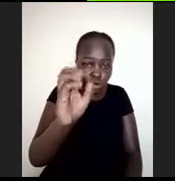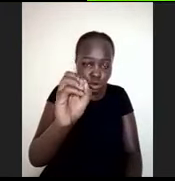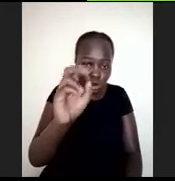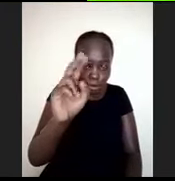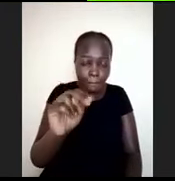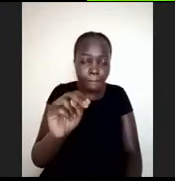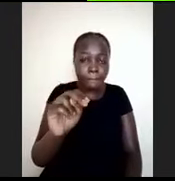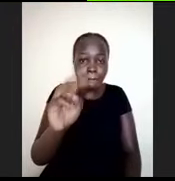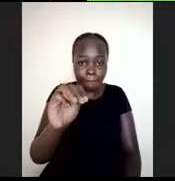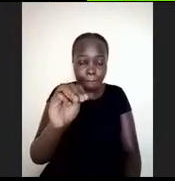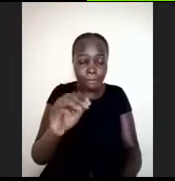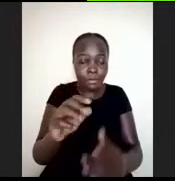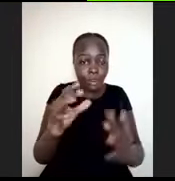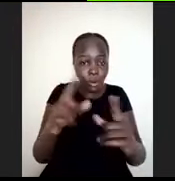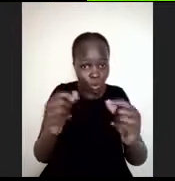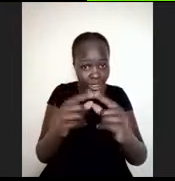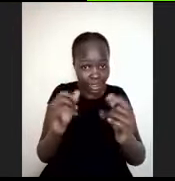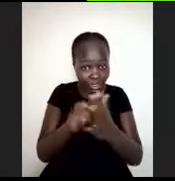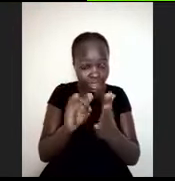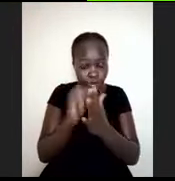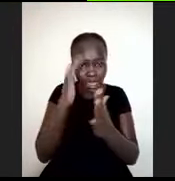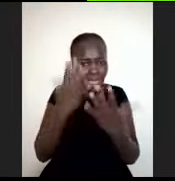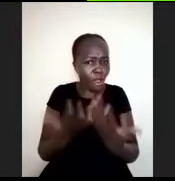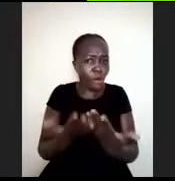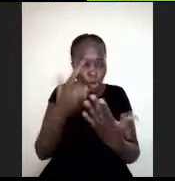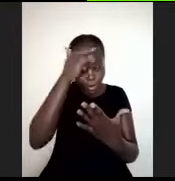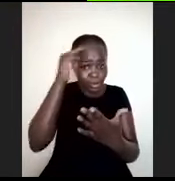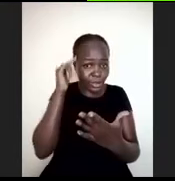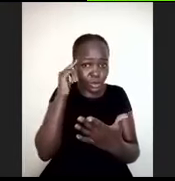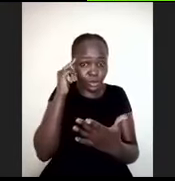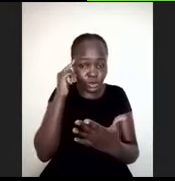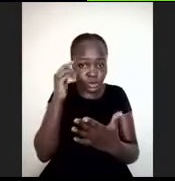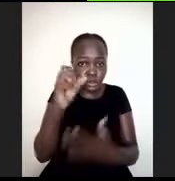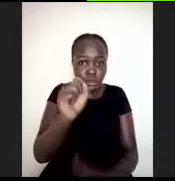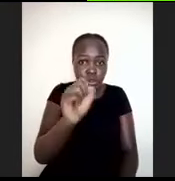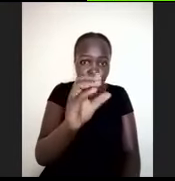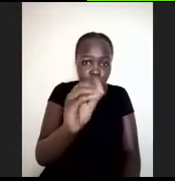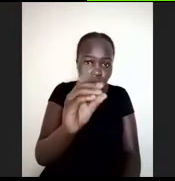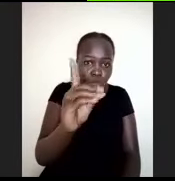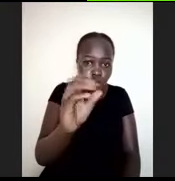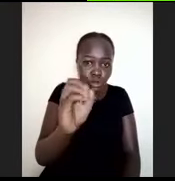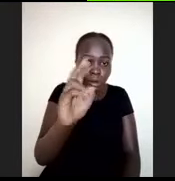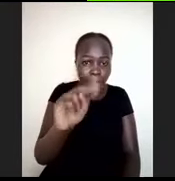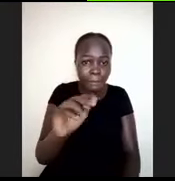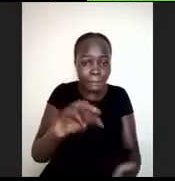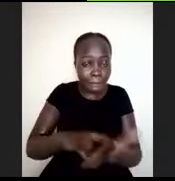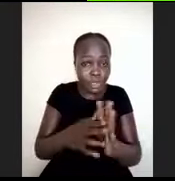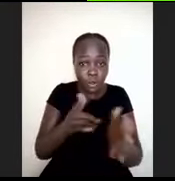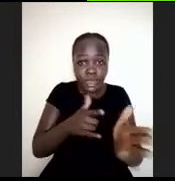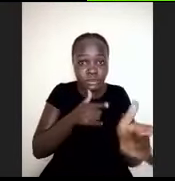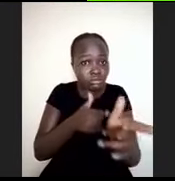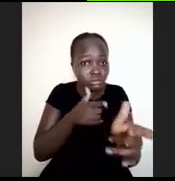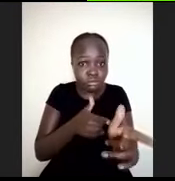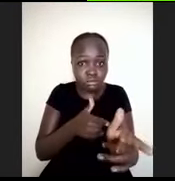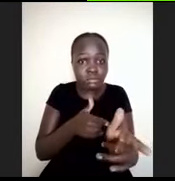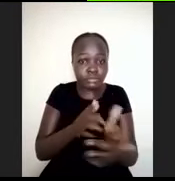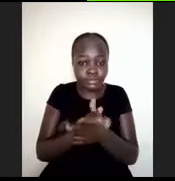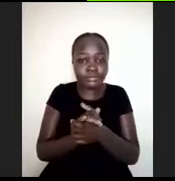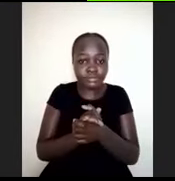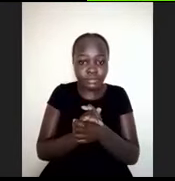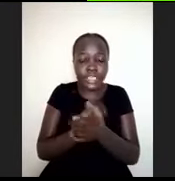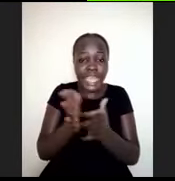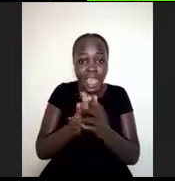Sodom. Because Sodom, really what it means is anal sex. And so